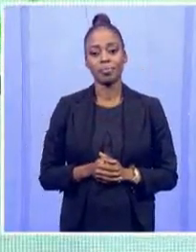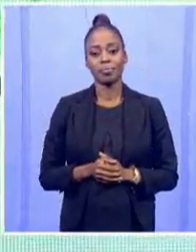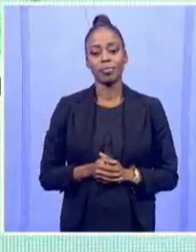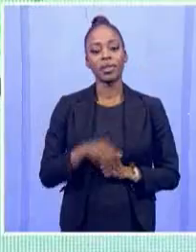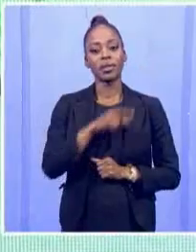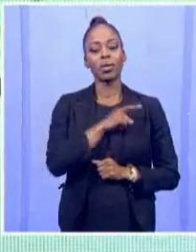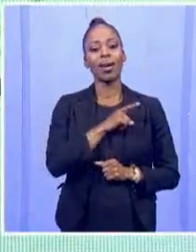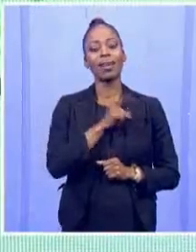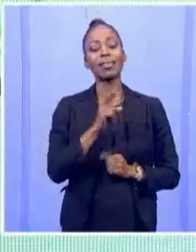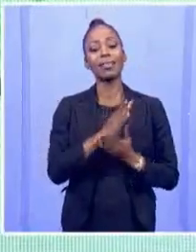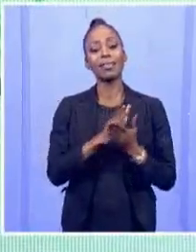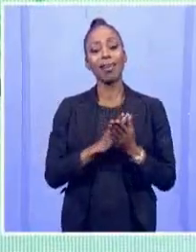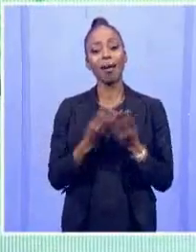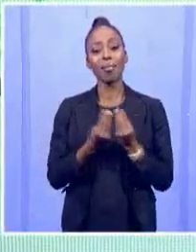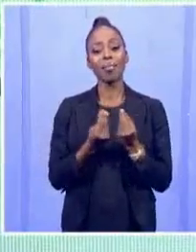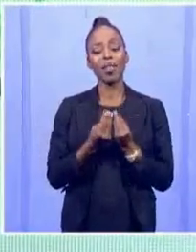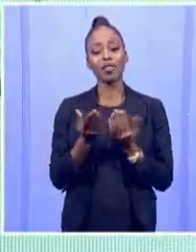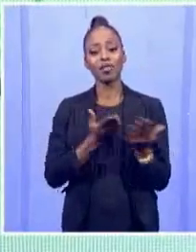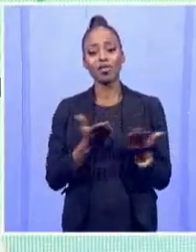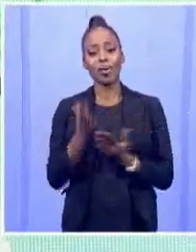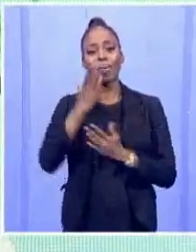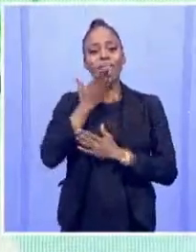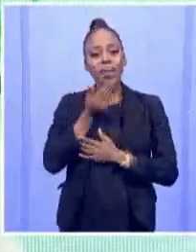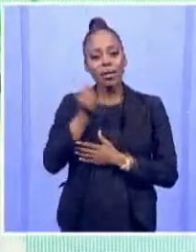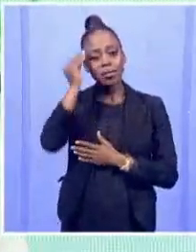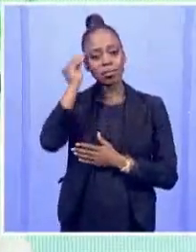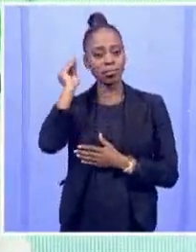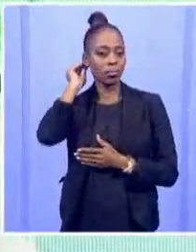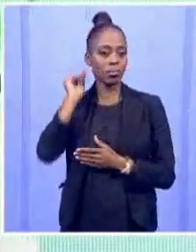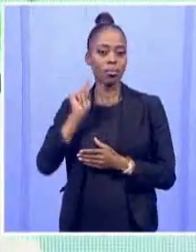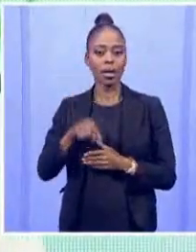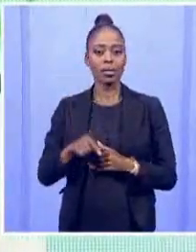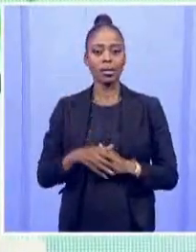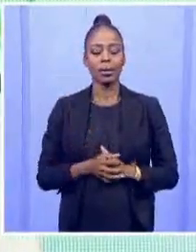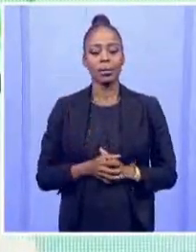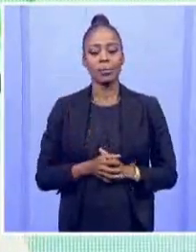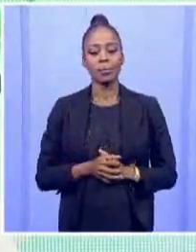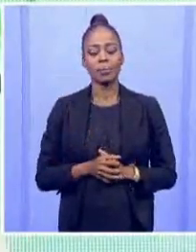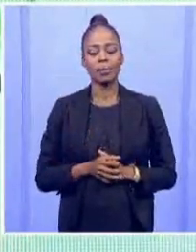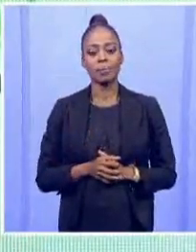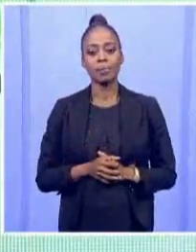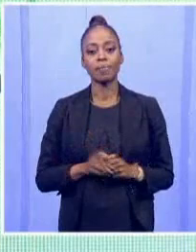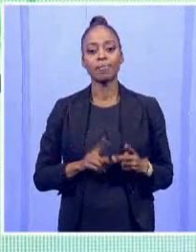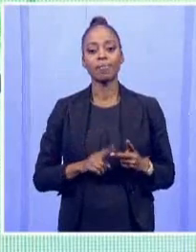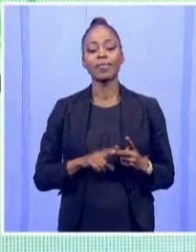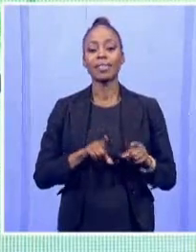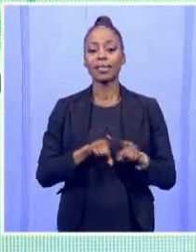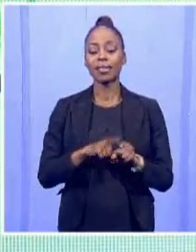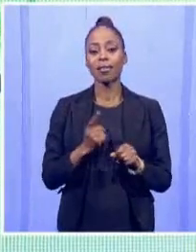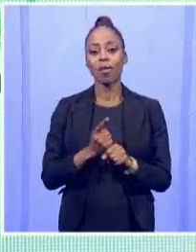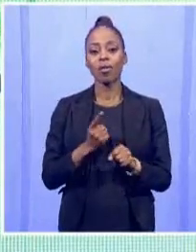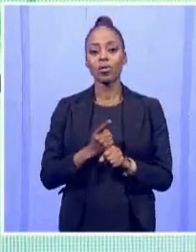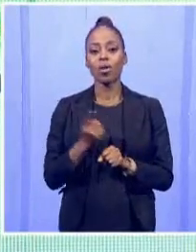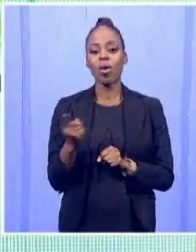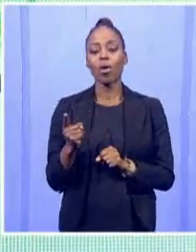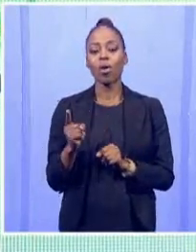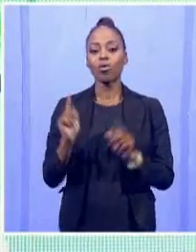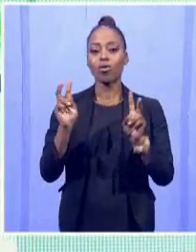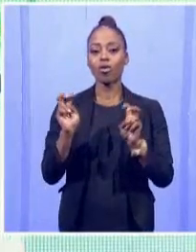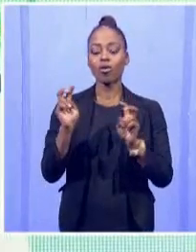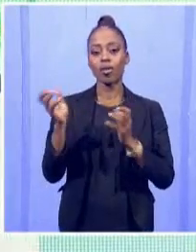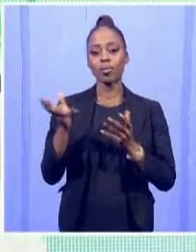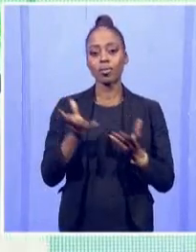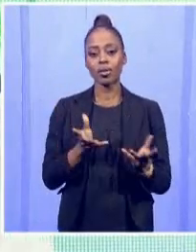that these are some of the things which you must consider. You've also, on your themes, on your sub-themes here, the issue of